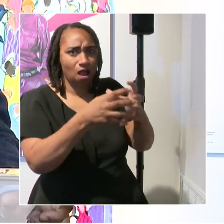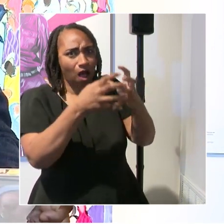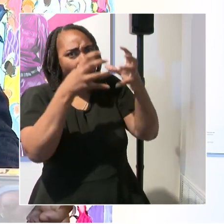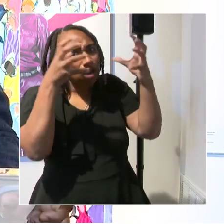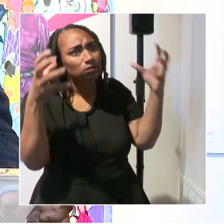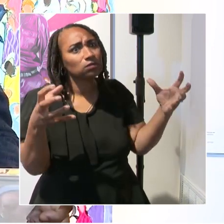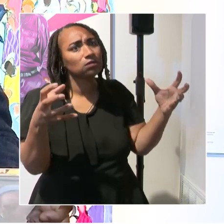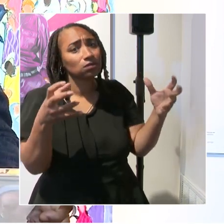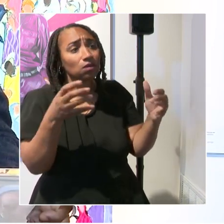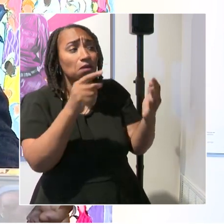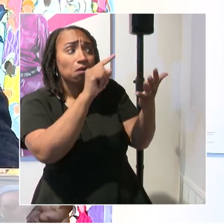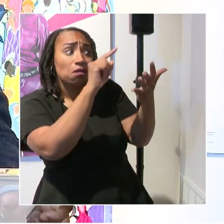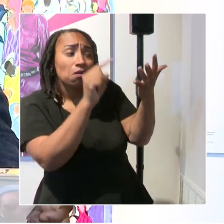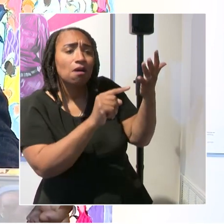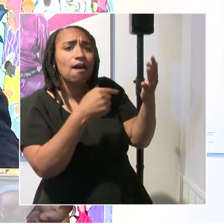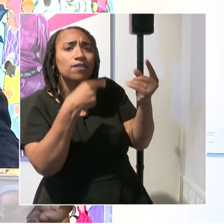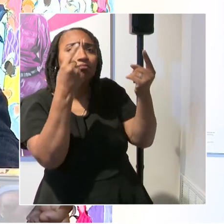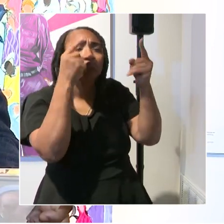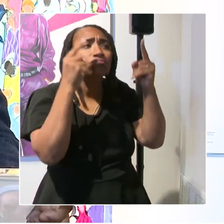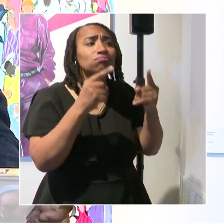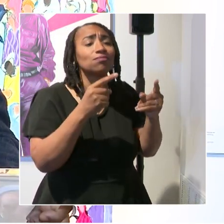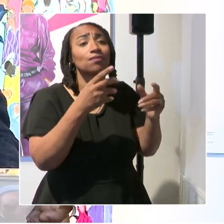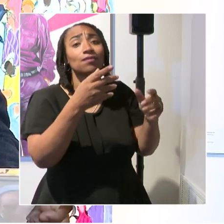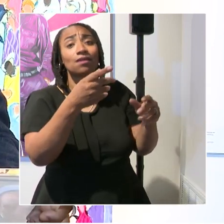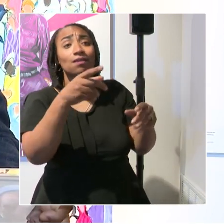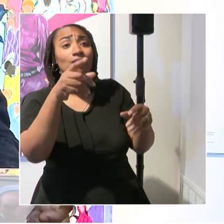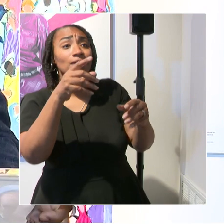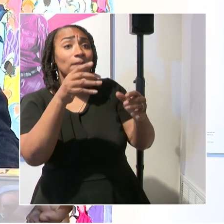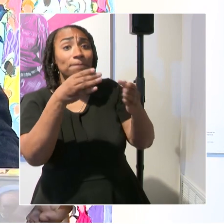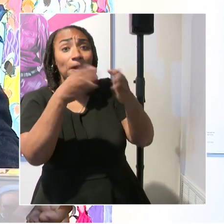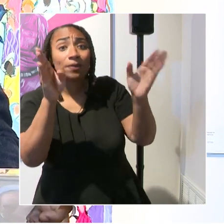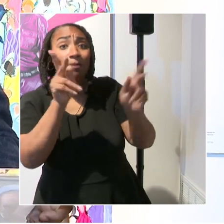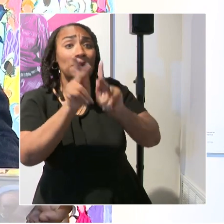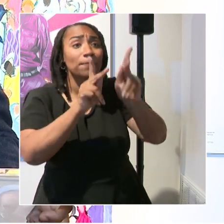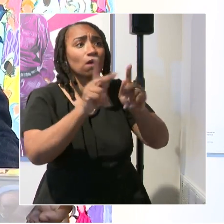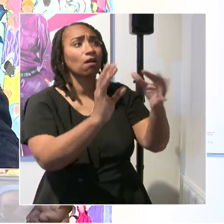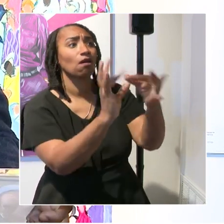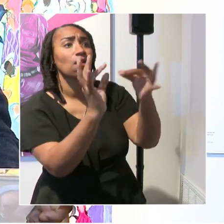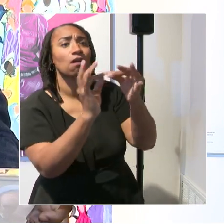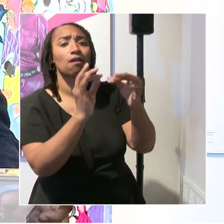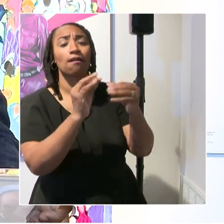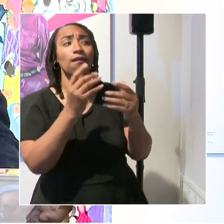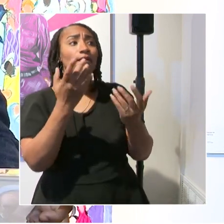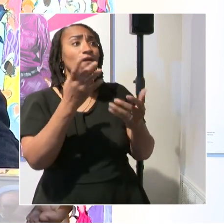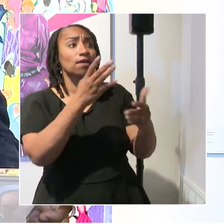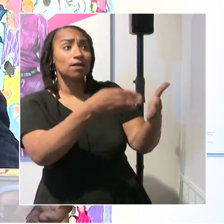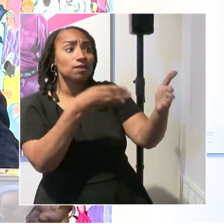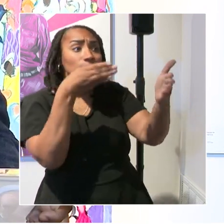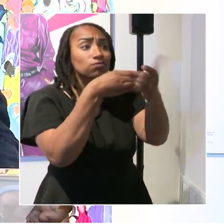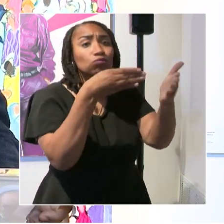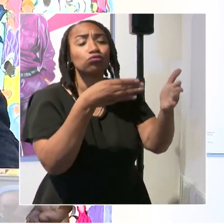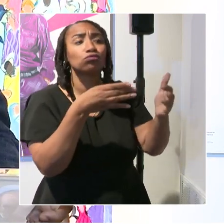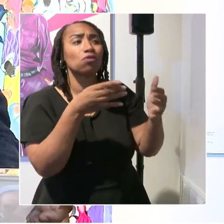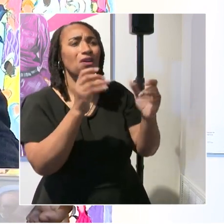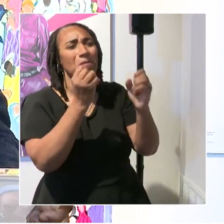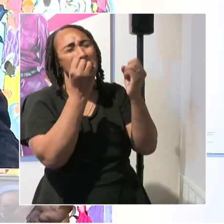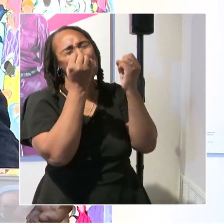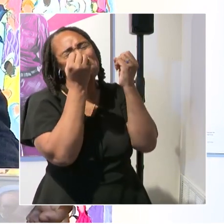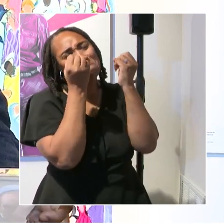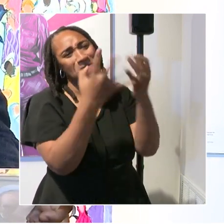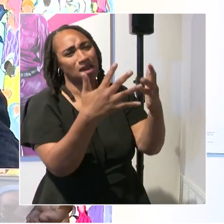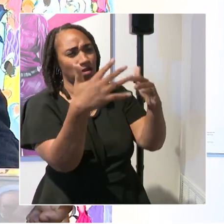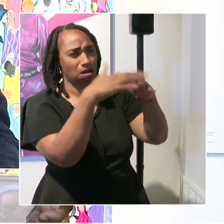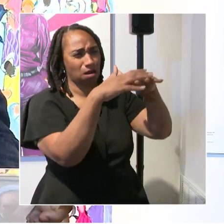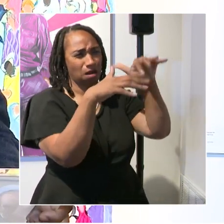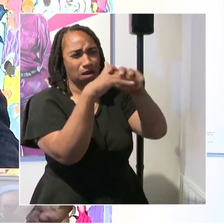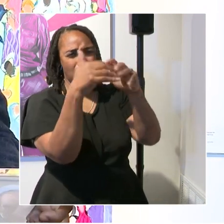about the indictment and the charge. We really put a lot of effort, the law firm, and I